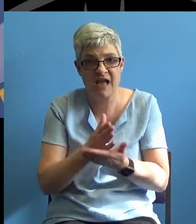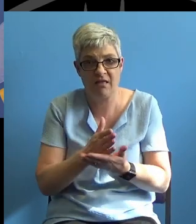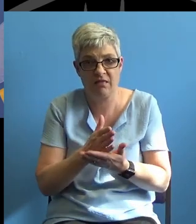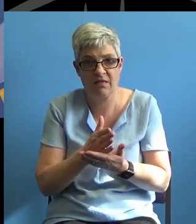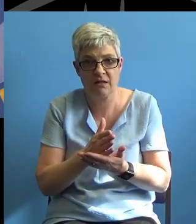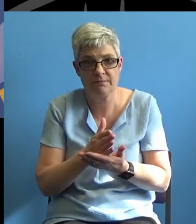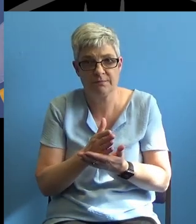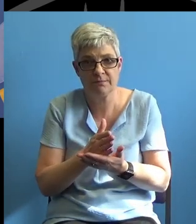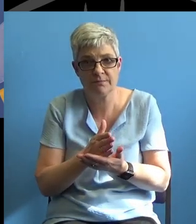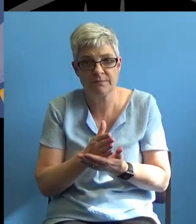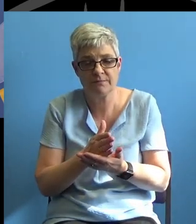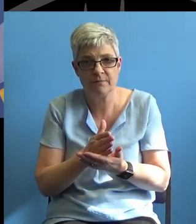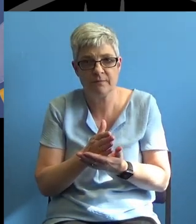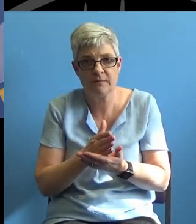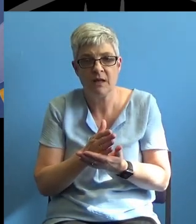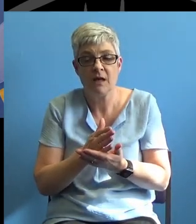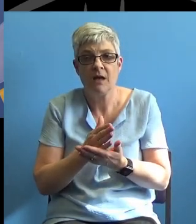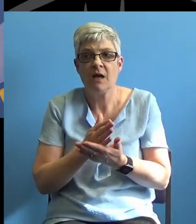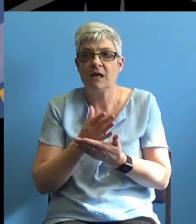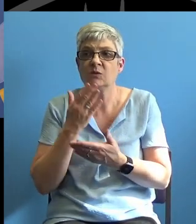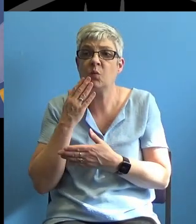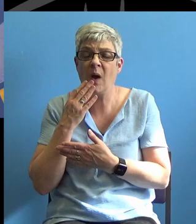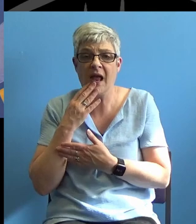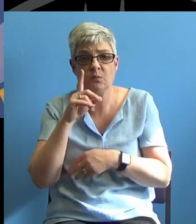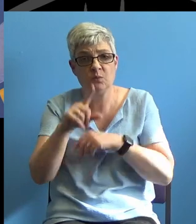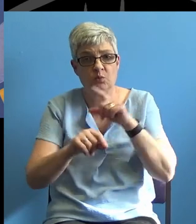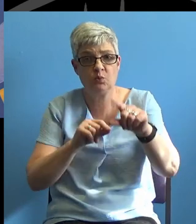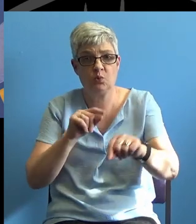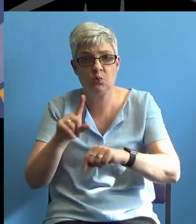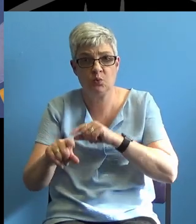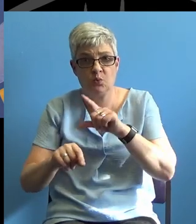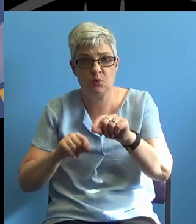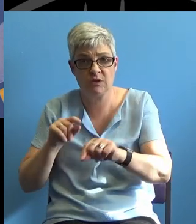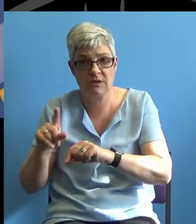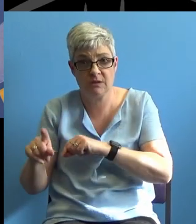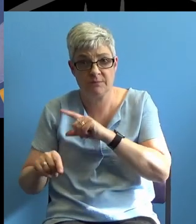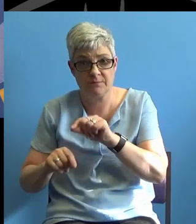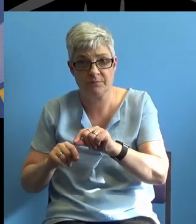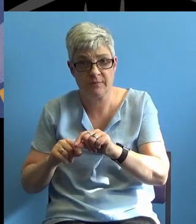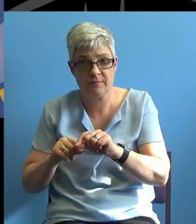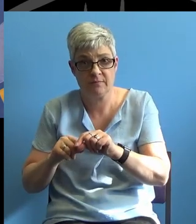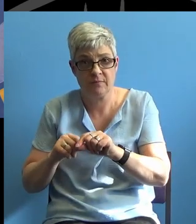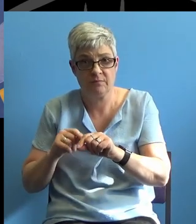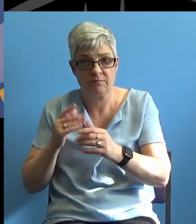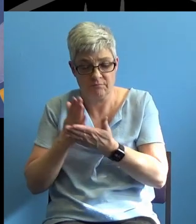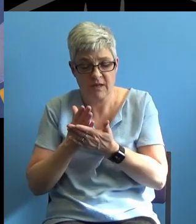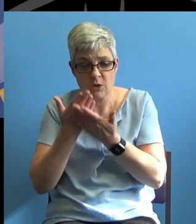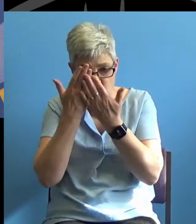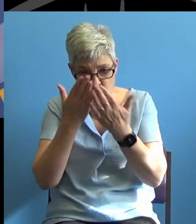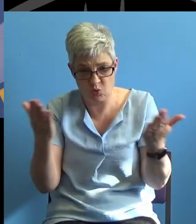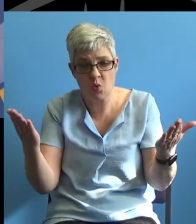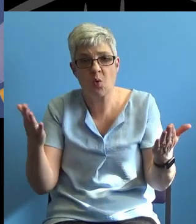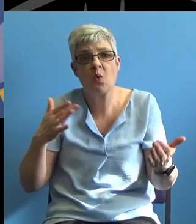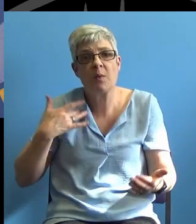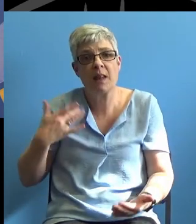Faith is when we make choices that show that we